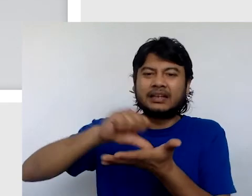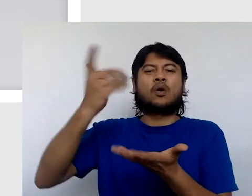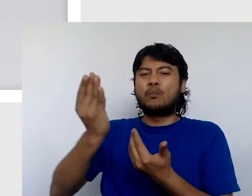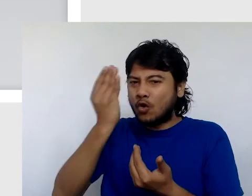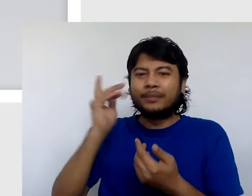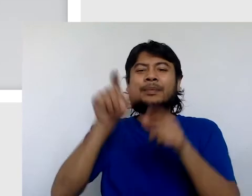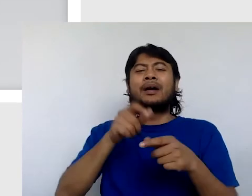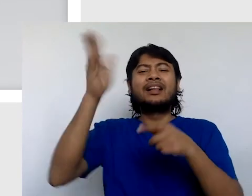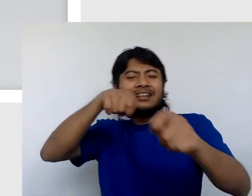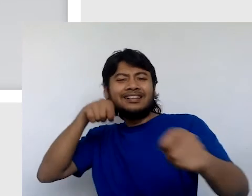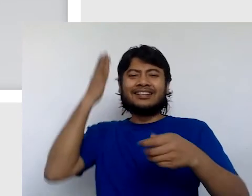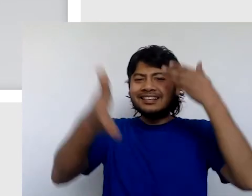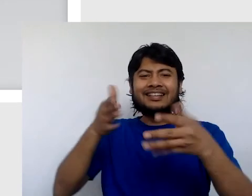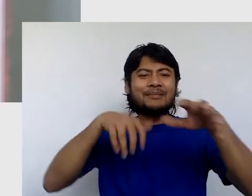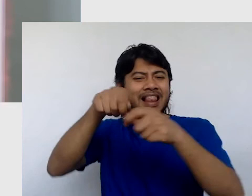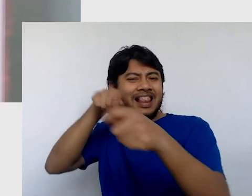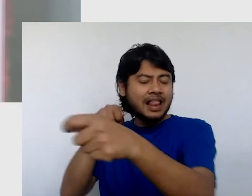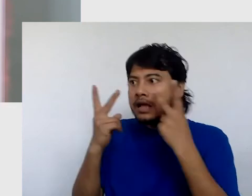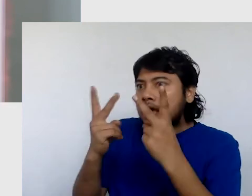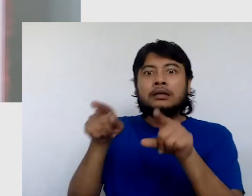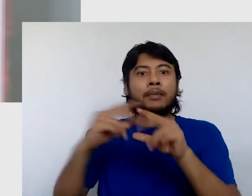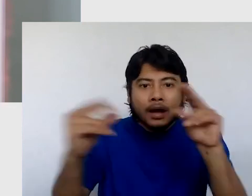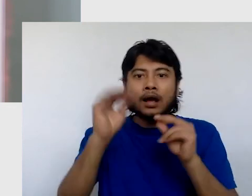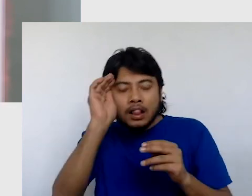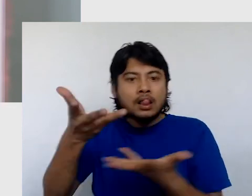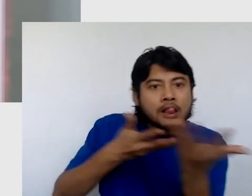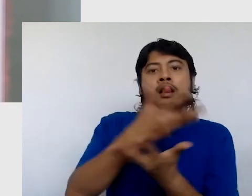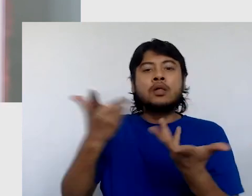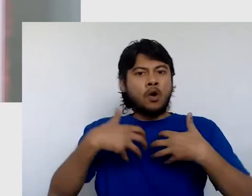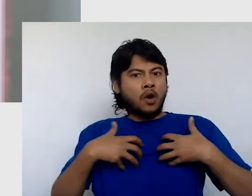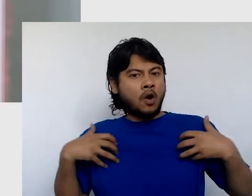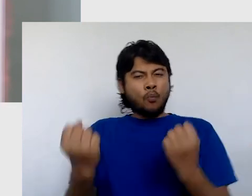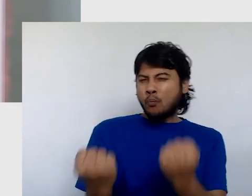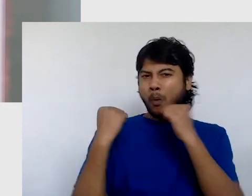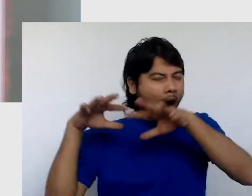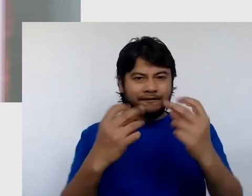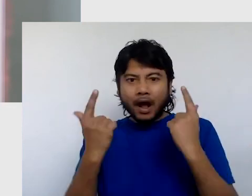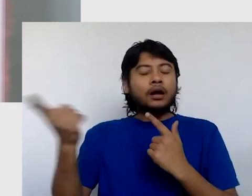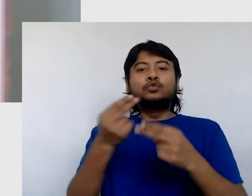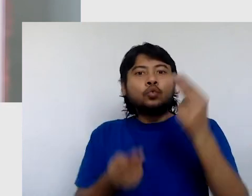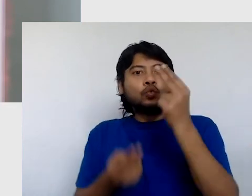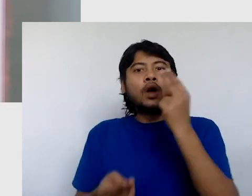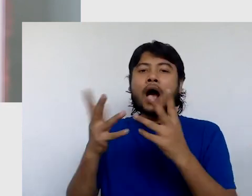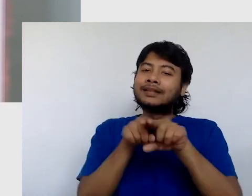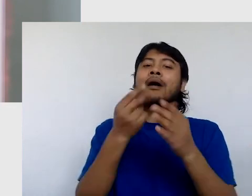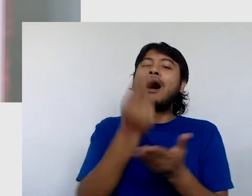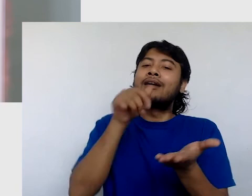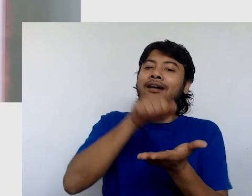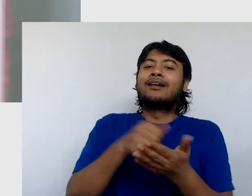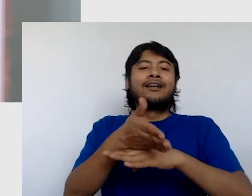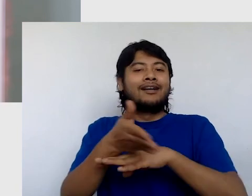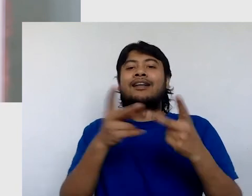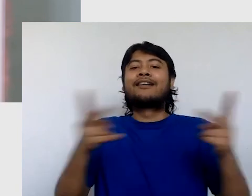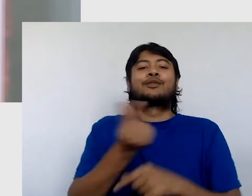and dominance. Moreover, a number of arms and armor in Rajput collections were also acquired from campaigns